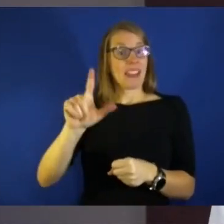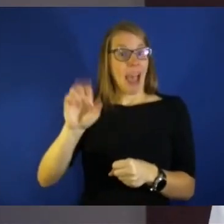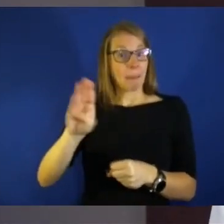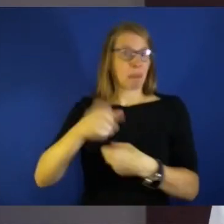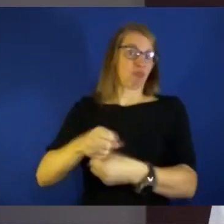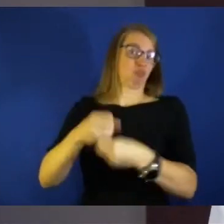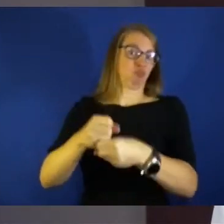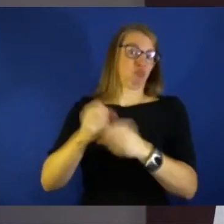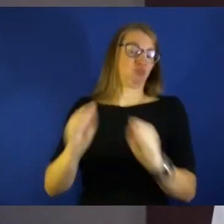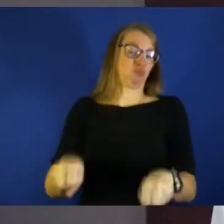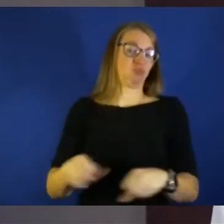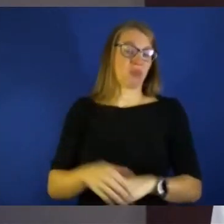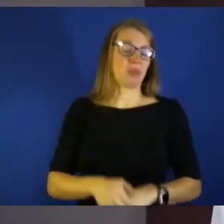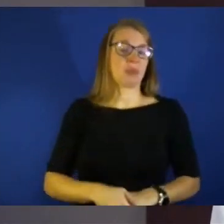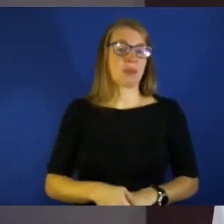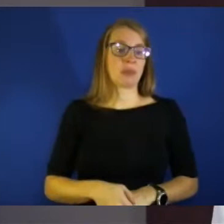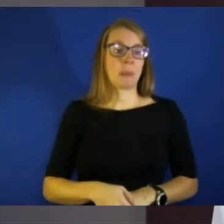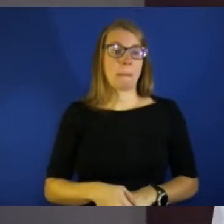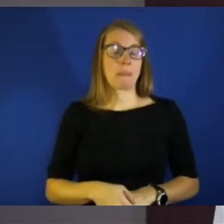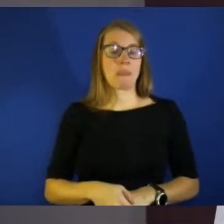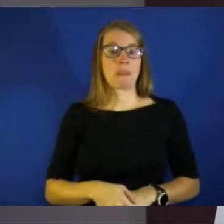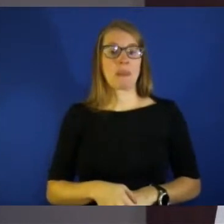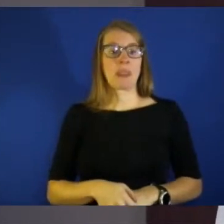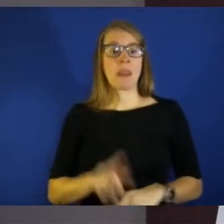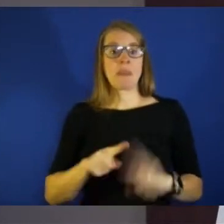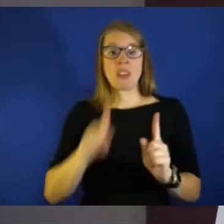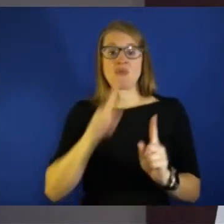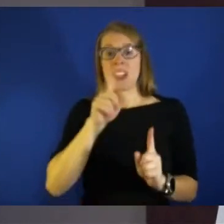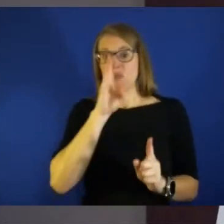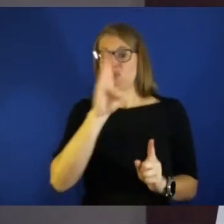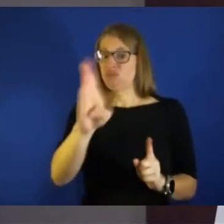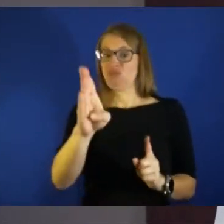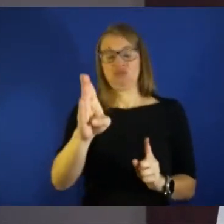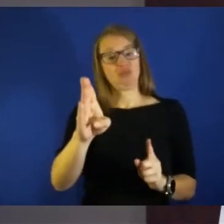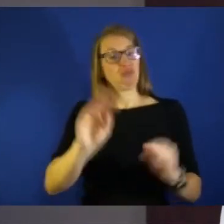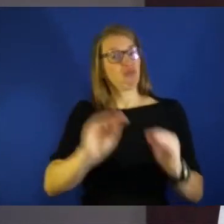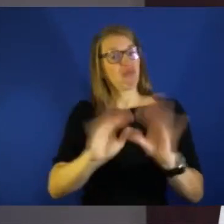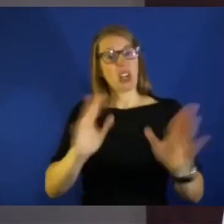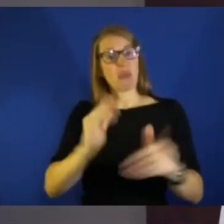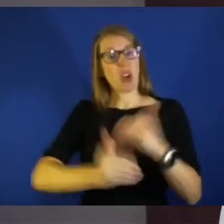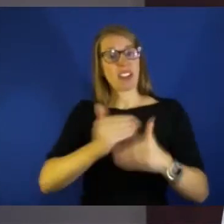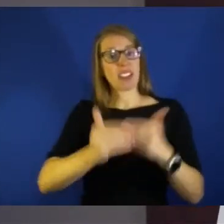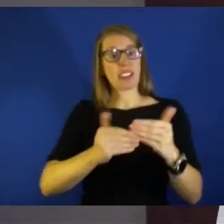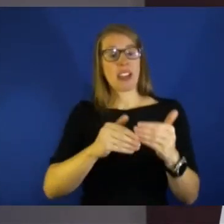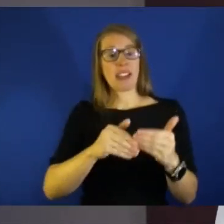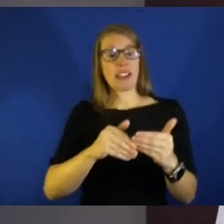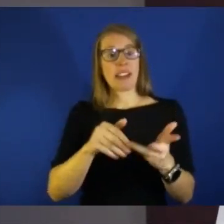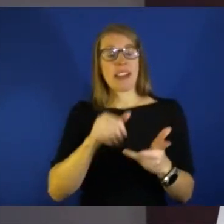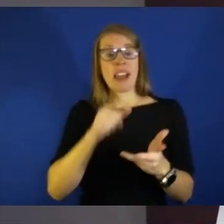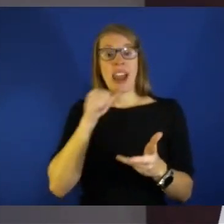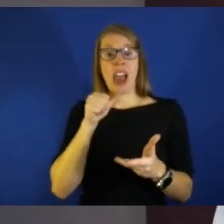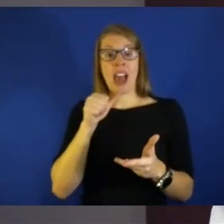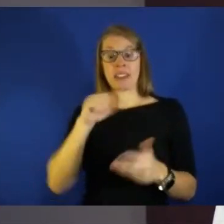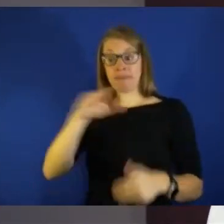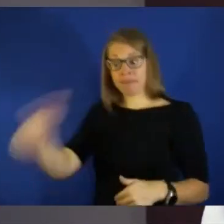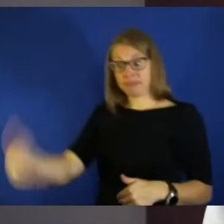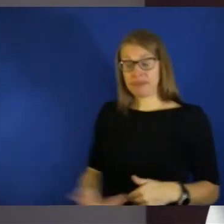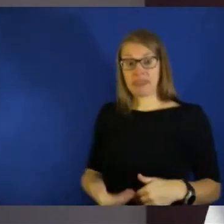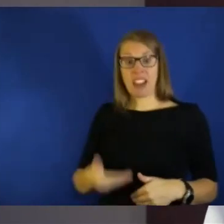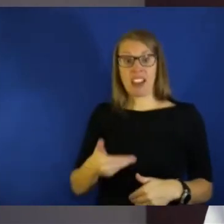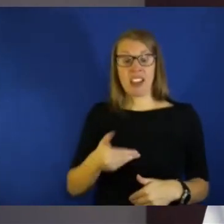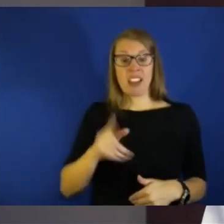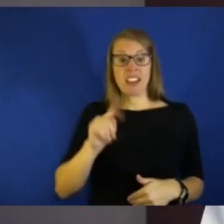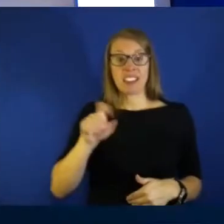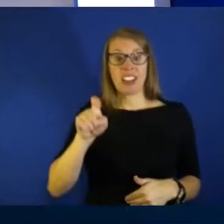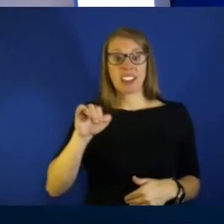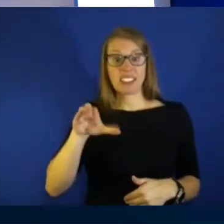it's a straightforward process. It's not anything that's, going to introduce some toxic anything into you or anything like